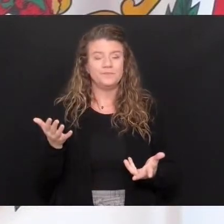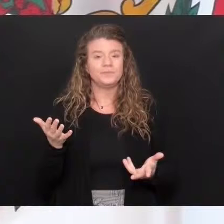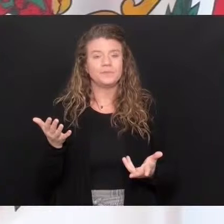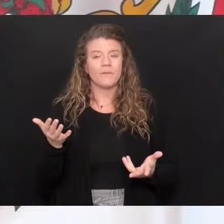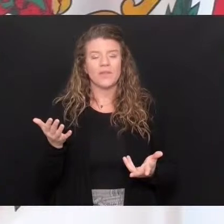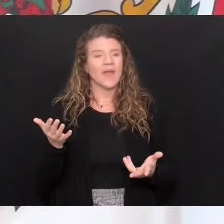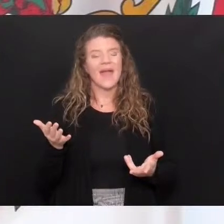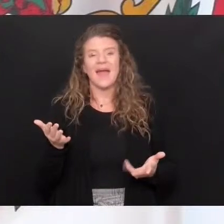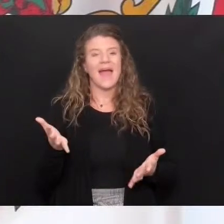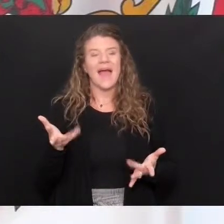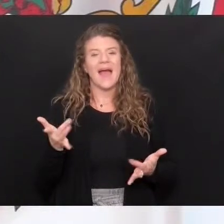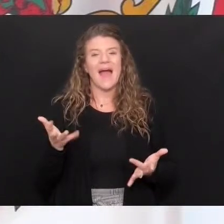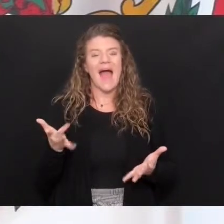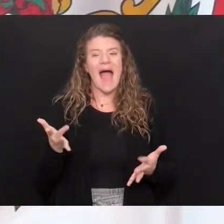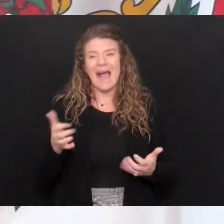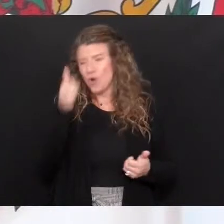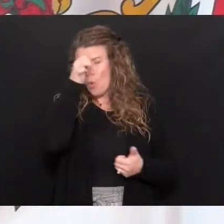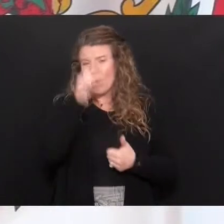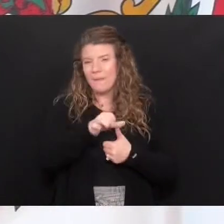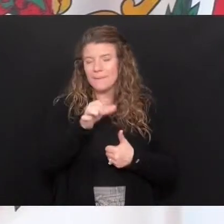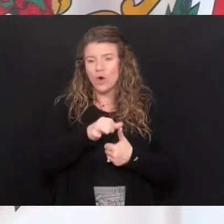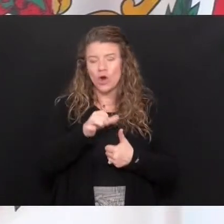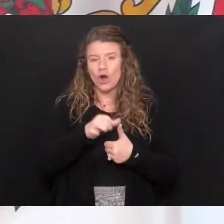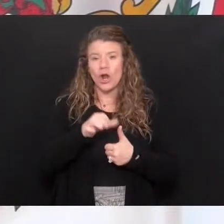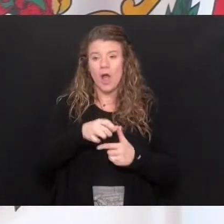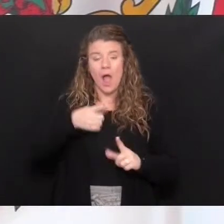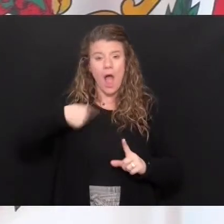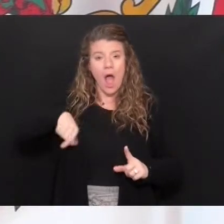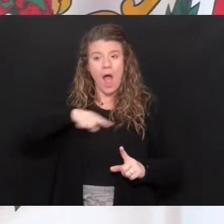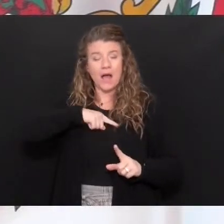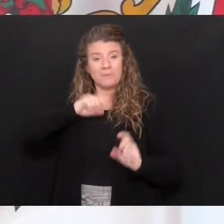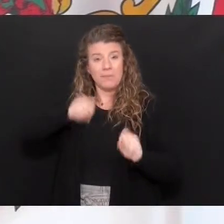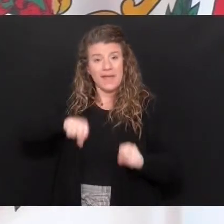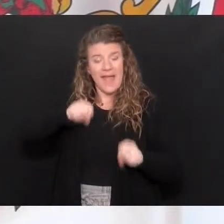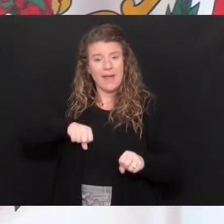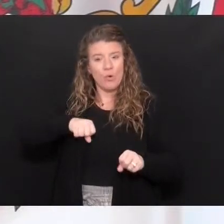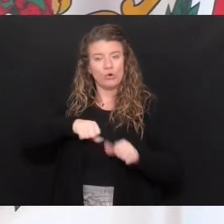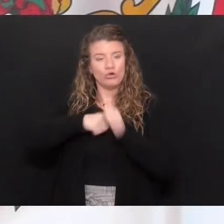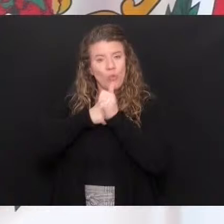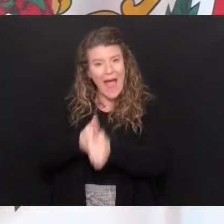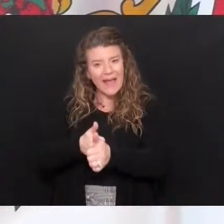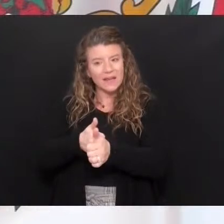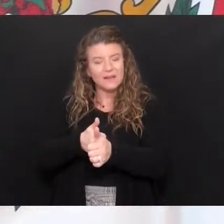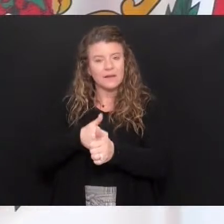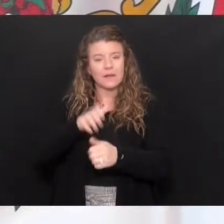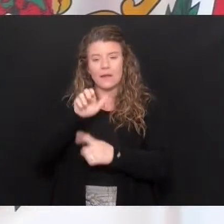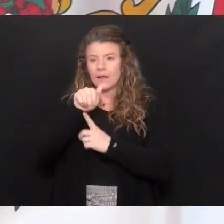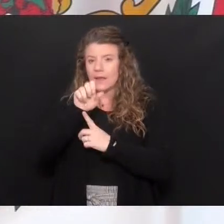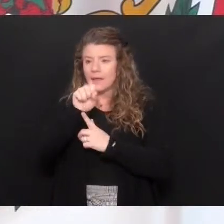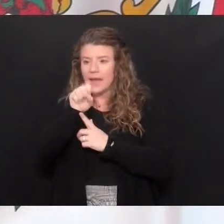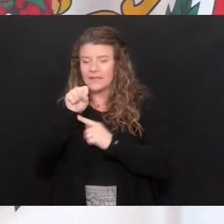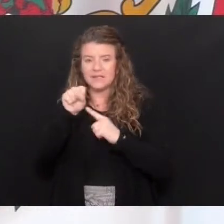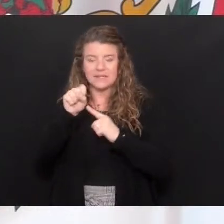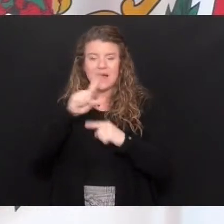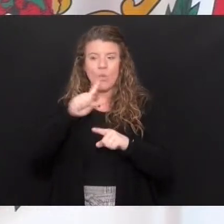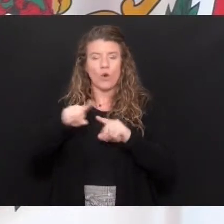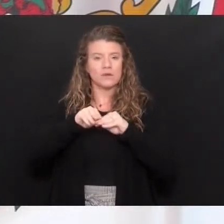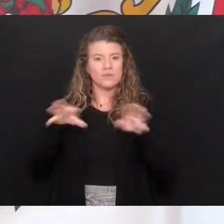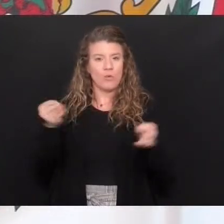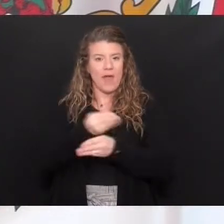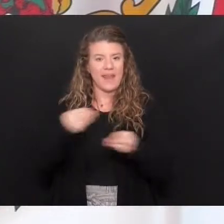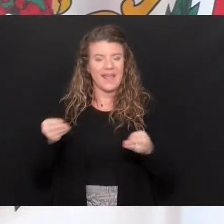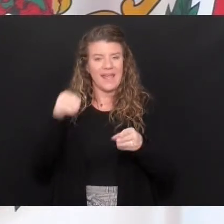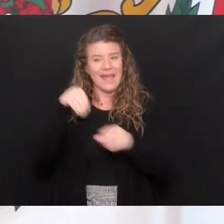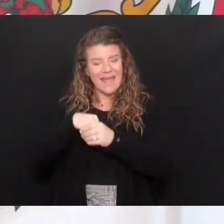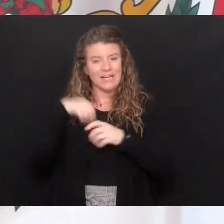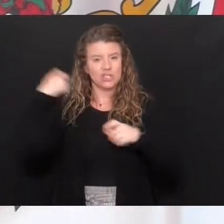I don't remember us being able to track, cases that were spreading in gymnasiums